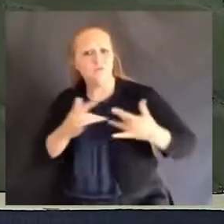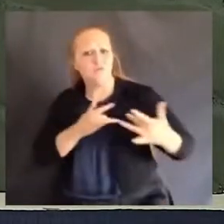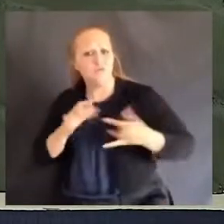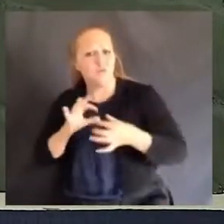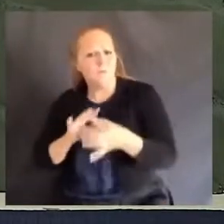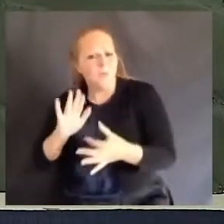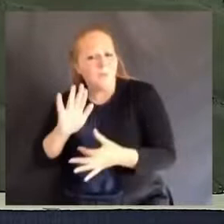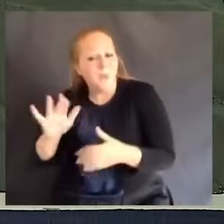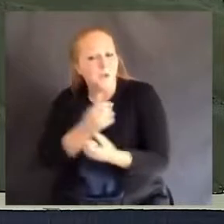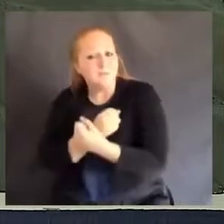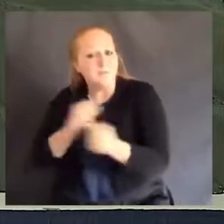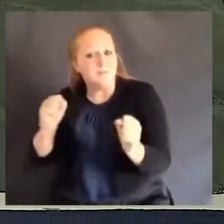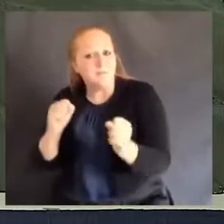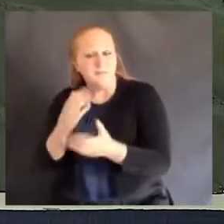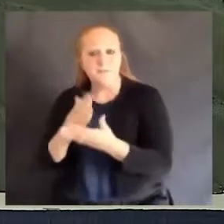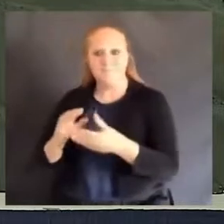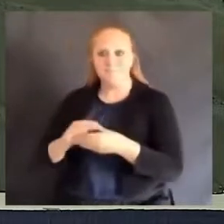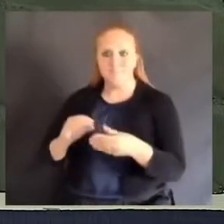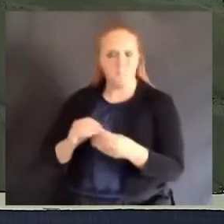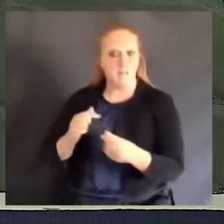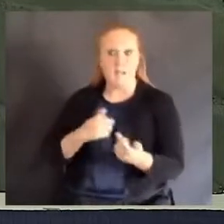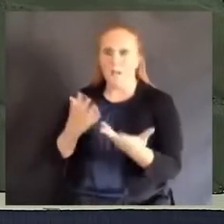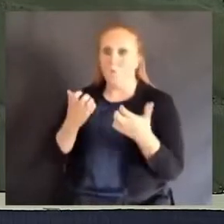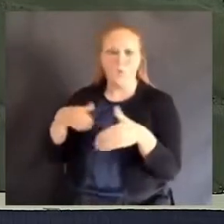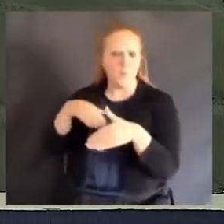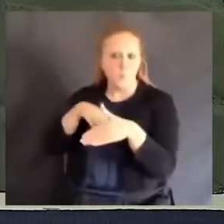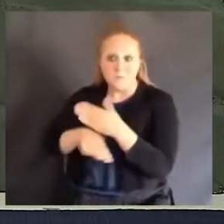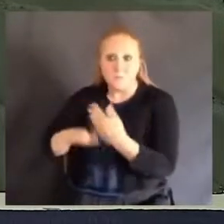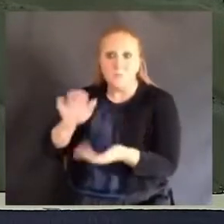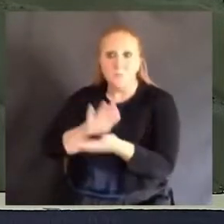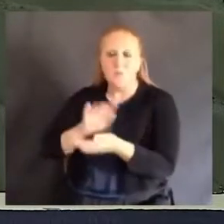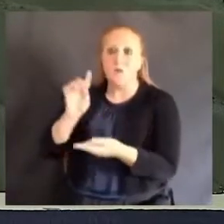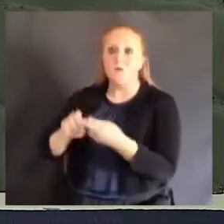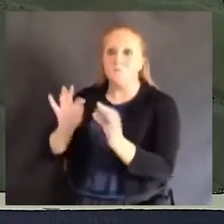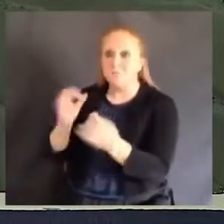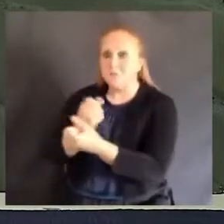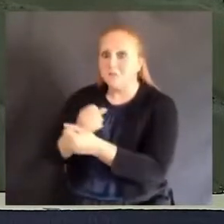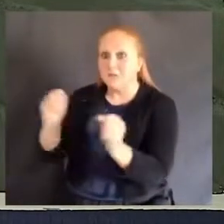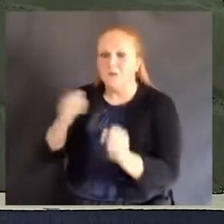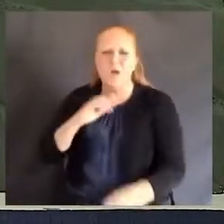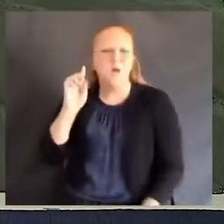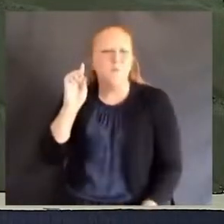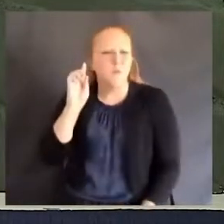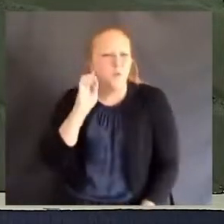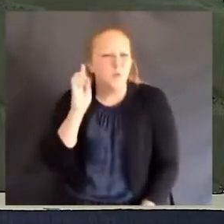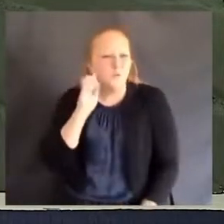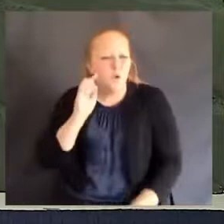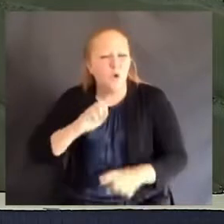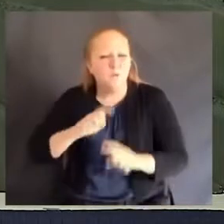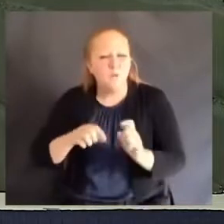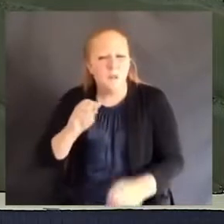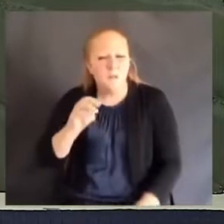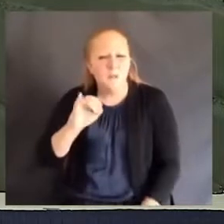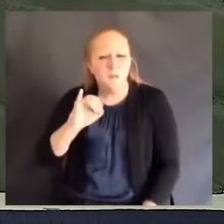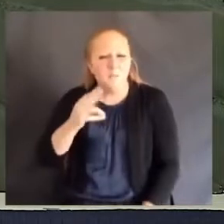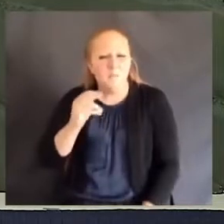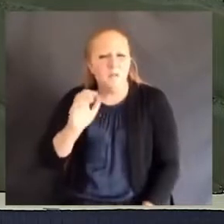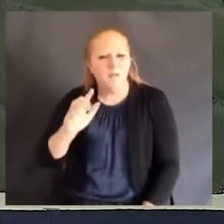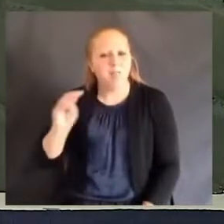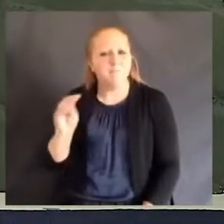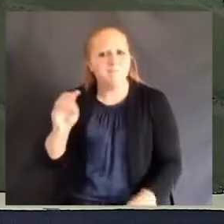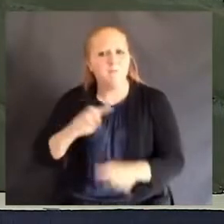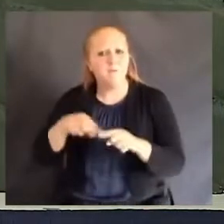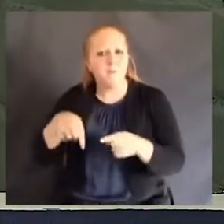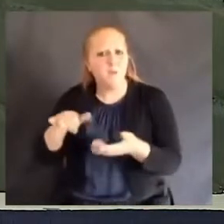they don't want to go into schools unless they're, especially here in New York City. I'm sure you must have heard from Michael Mulgrew. He's been very vocal about it. What do you say